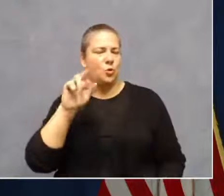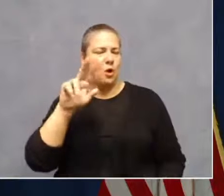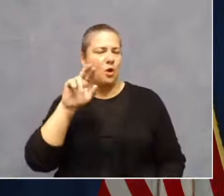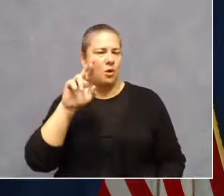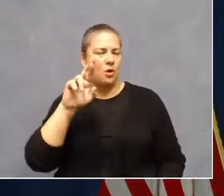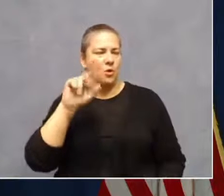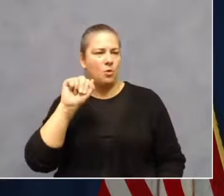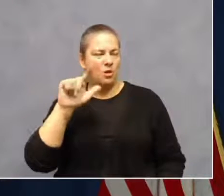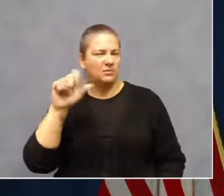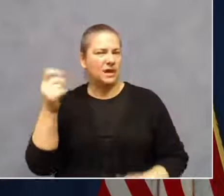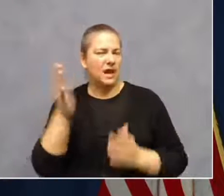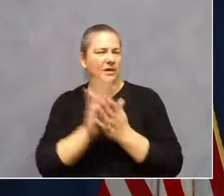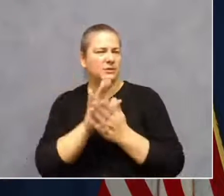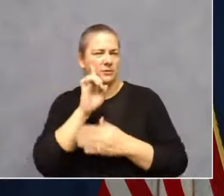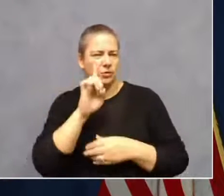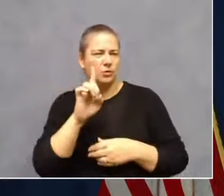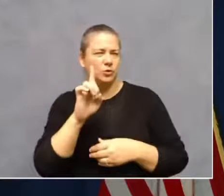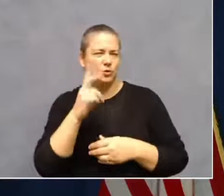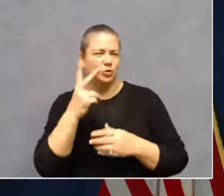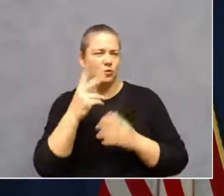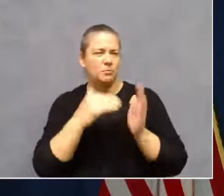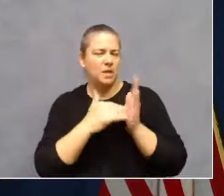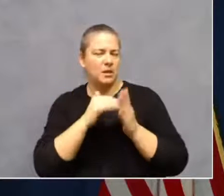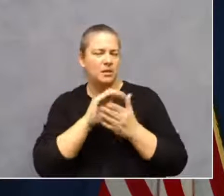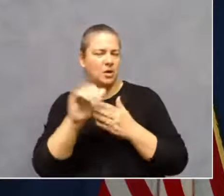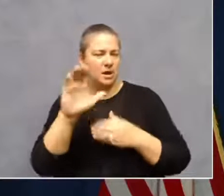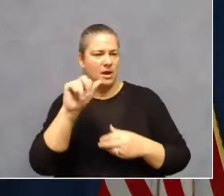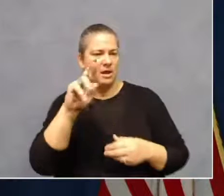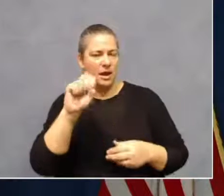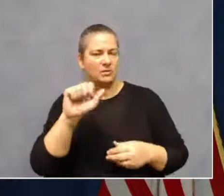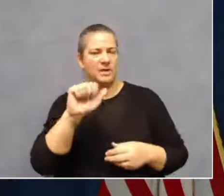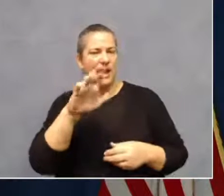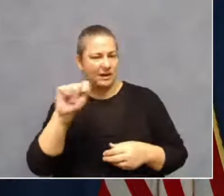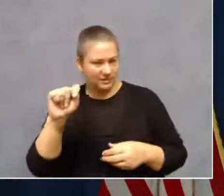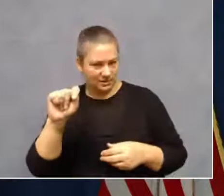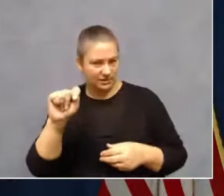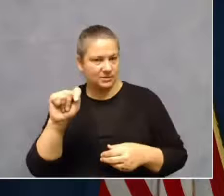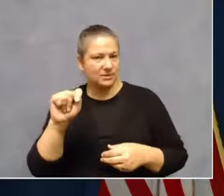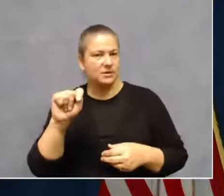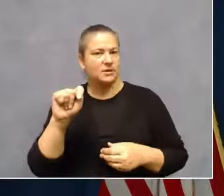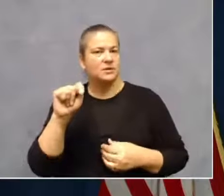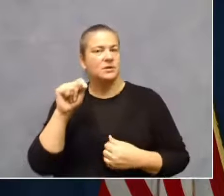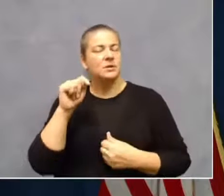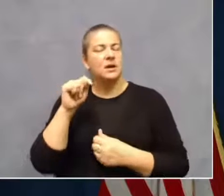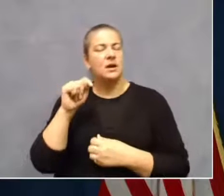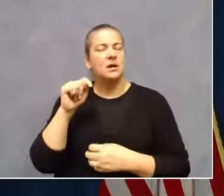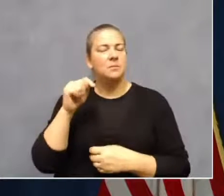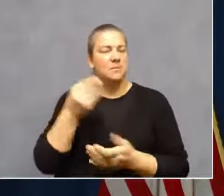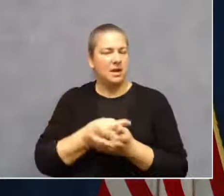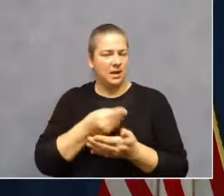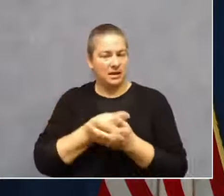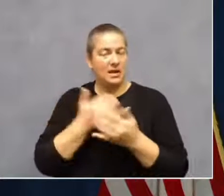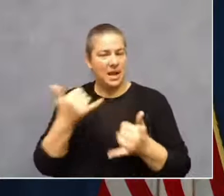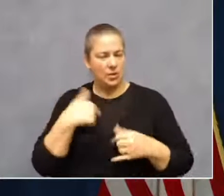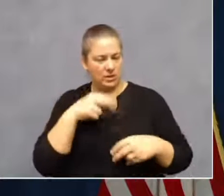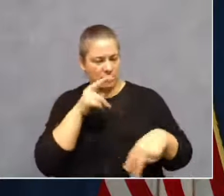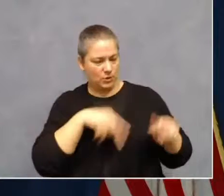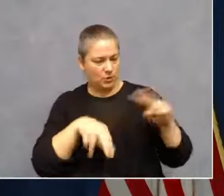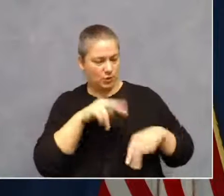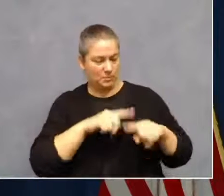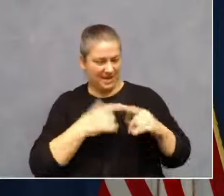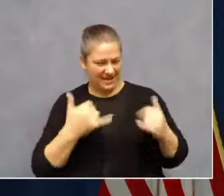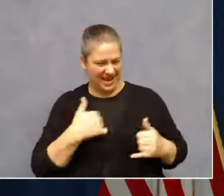million in CARES Act funding for meat processing. We are currently analyzing it, but given that I just saw it